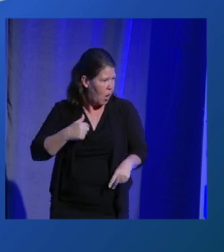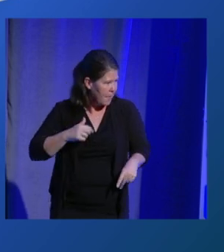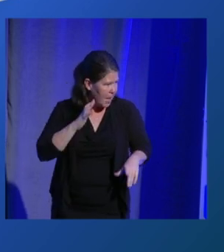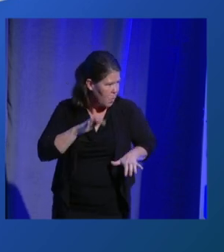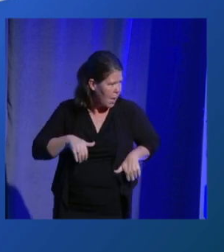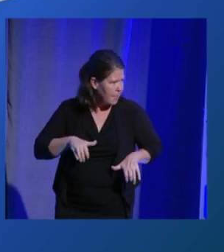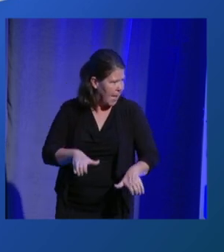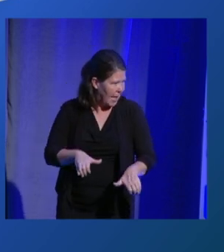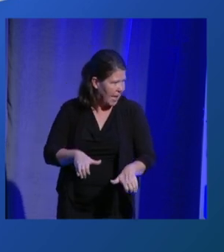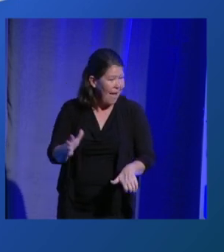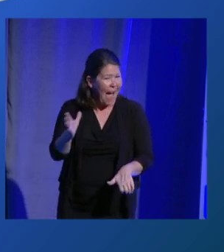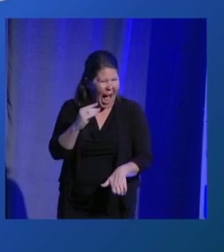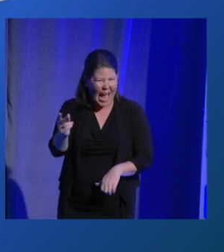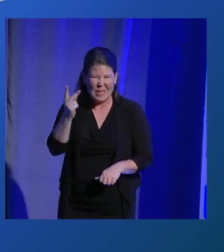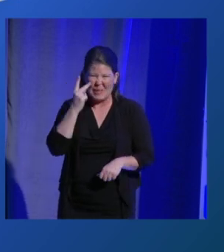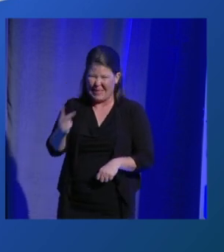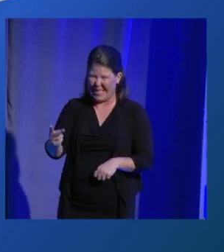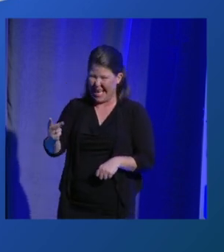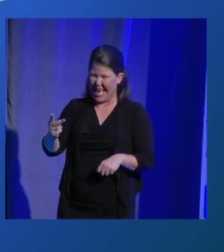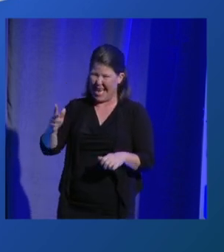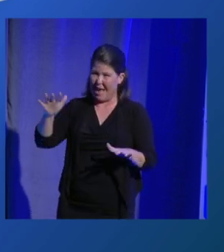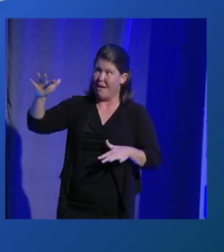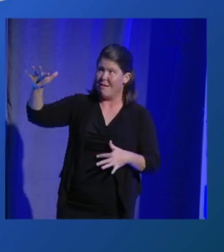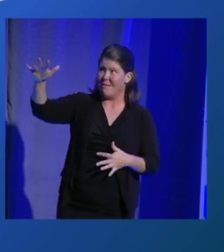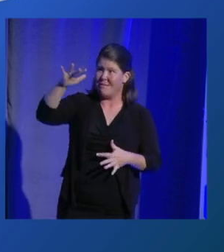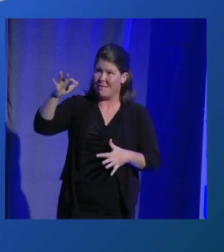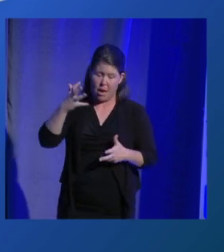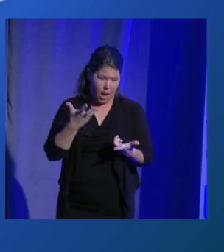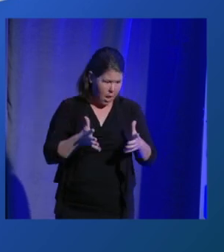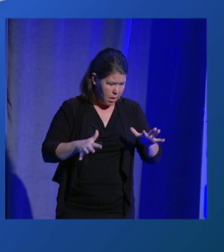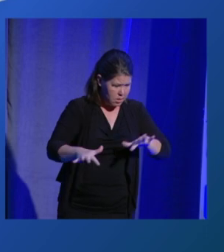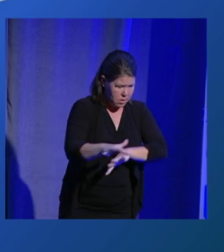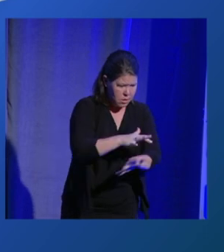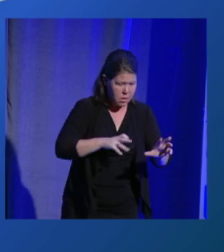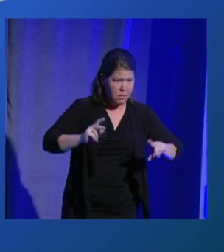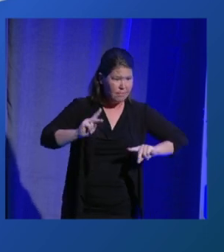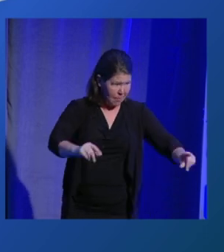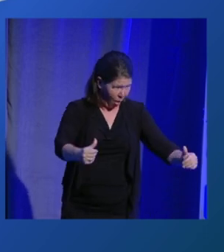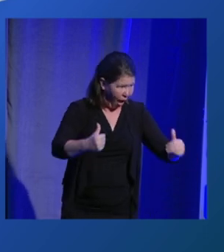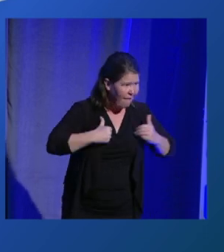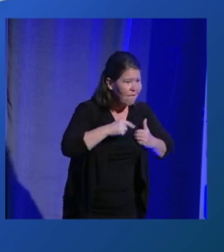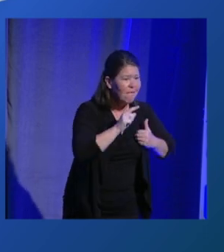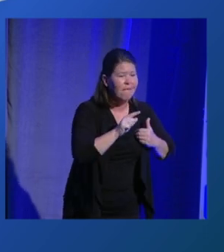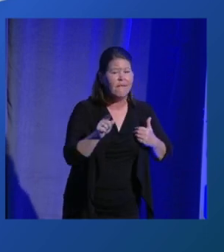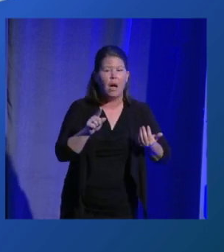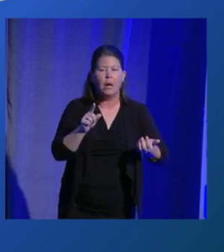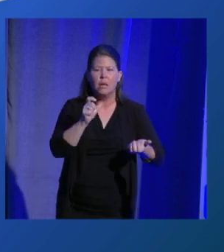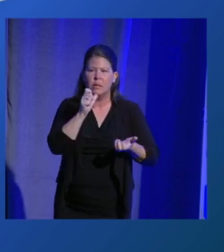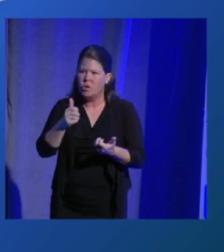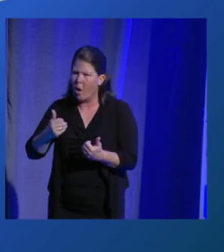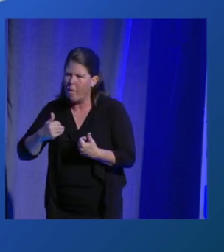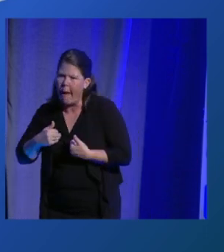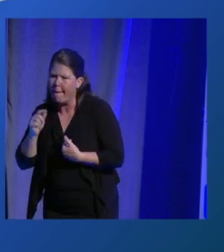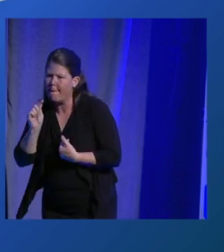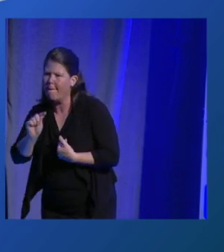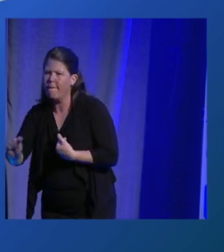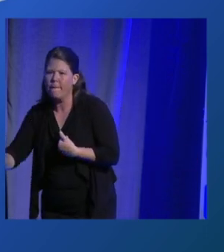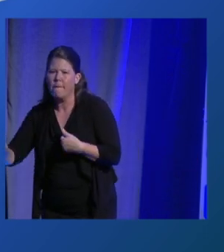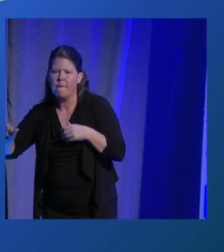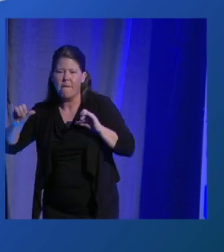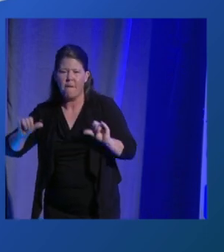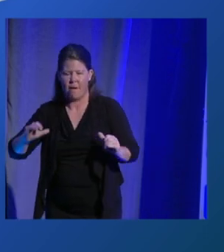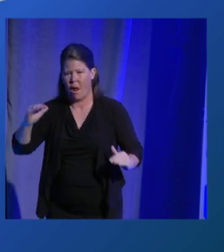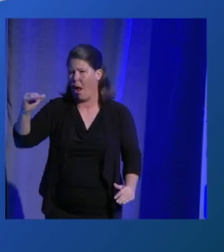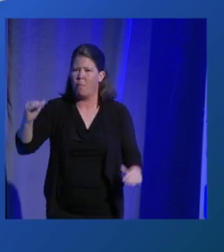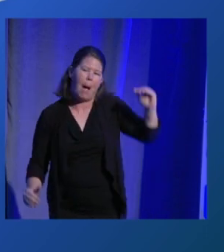great disparity in this world between those who have and those who have not um and it was pretty much the